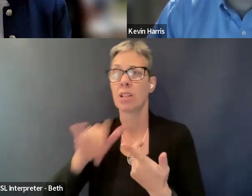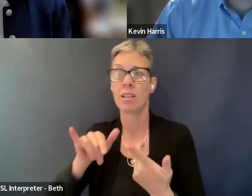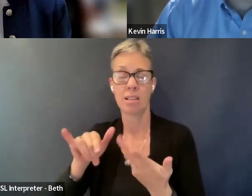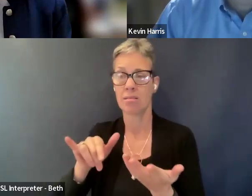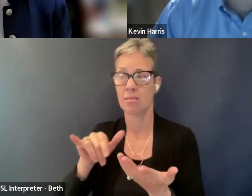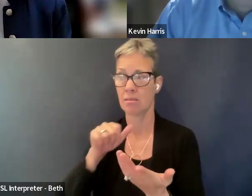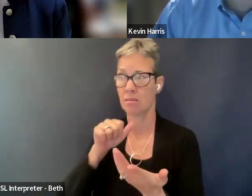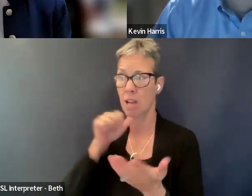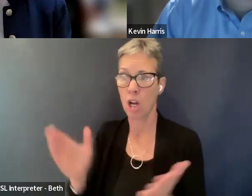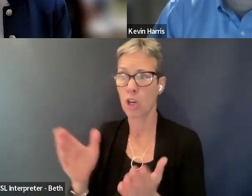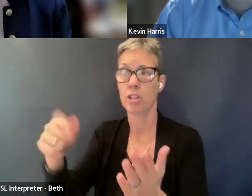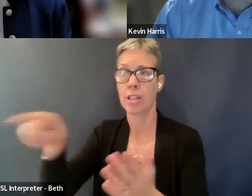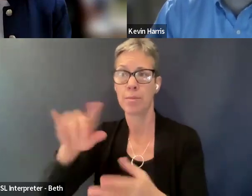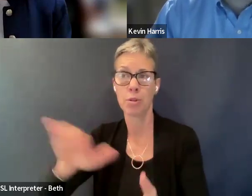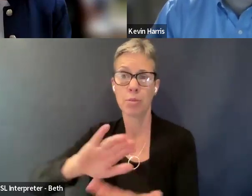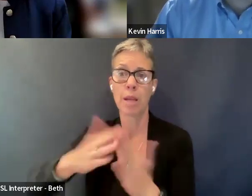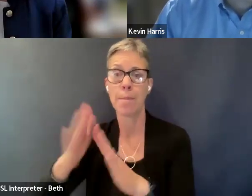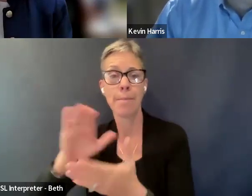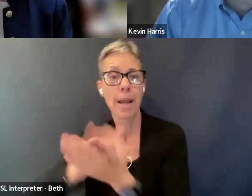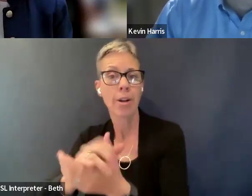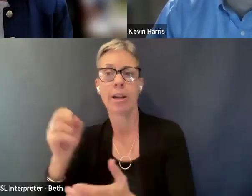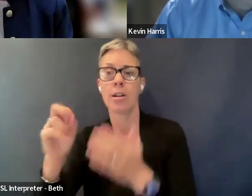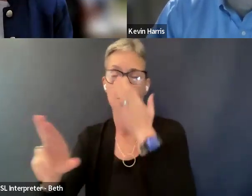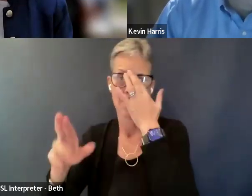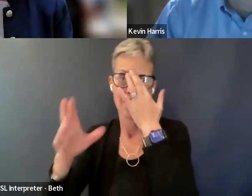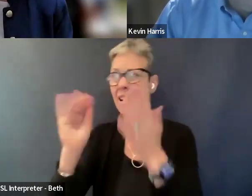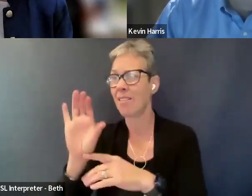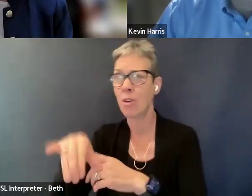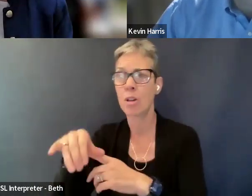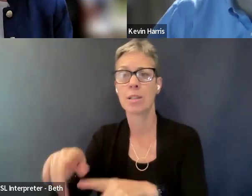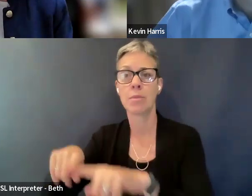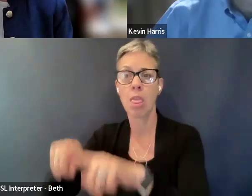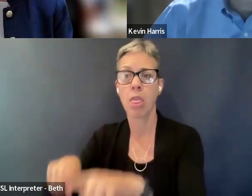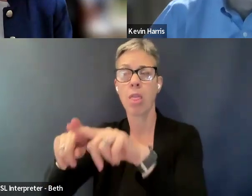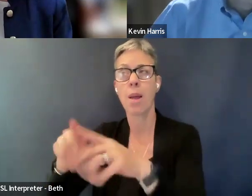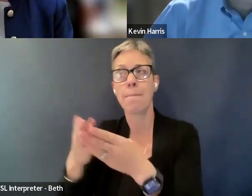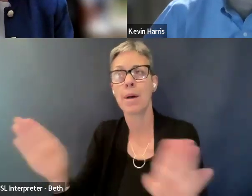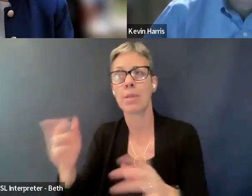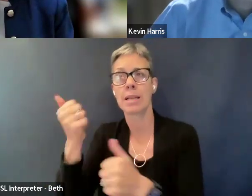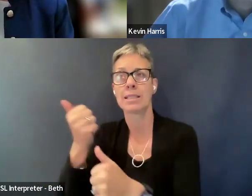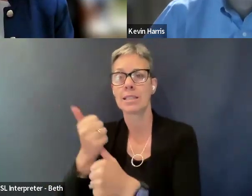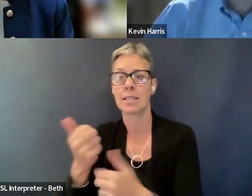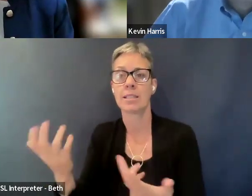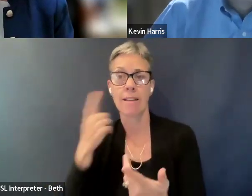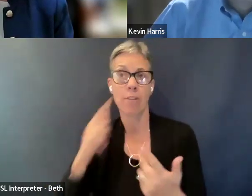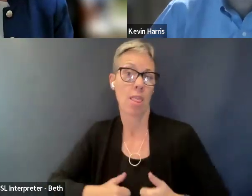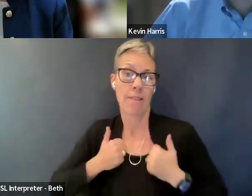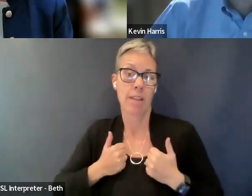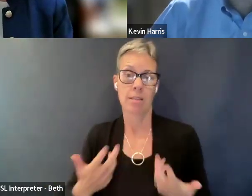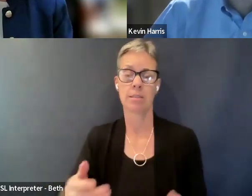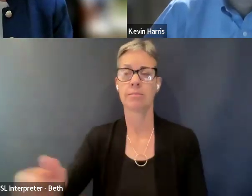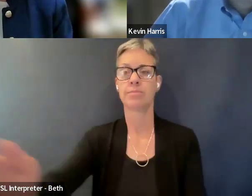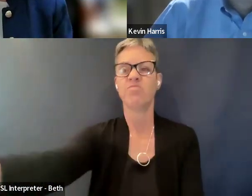pursuing better opportunities. Instead, forced to rely on public assistance just to get by. Go to the next slide.